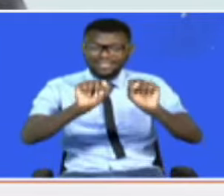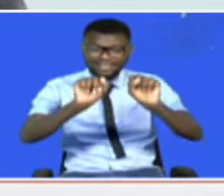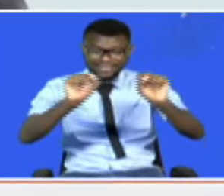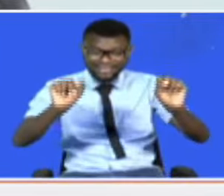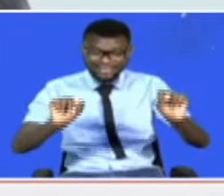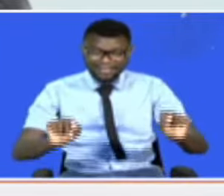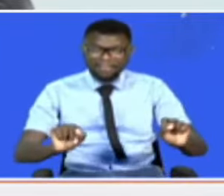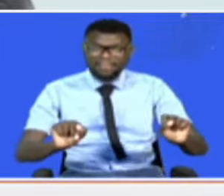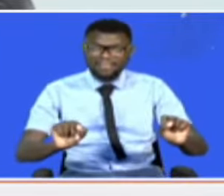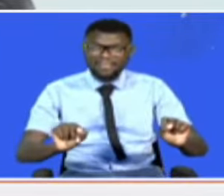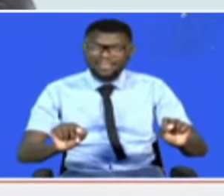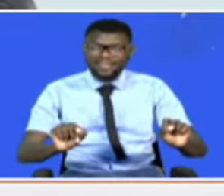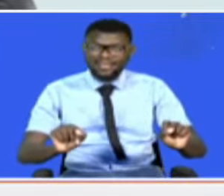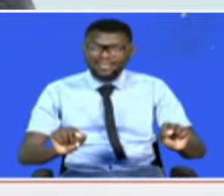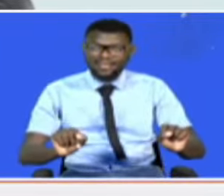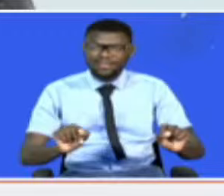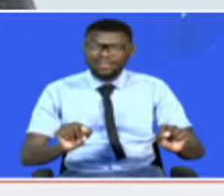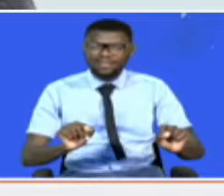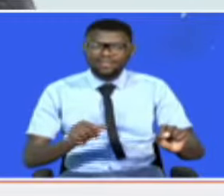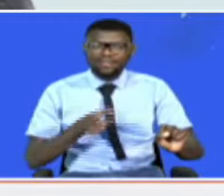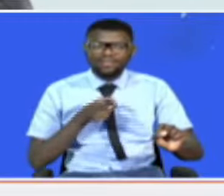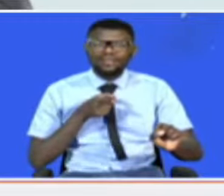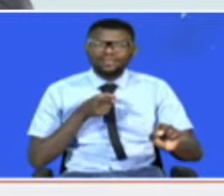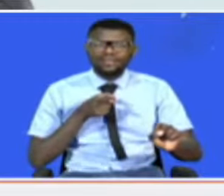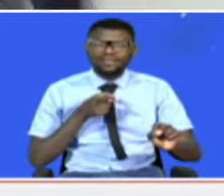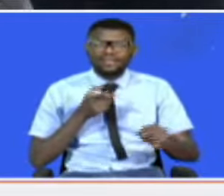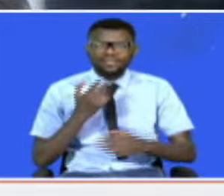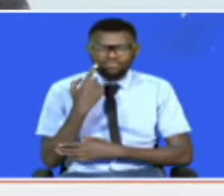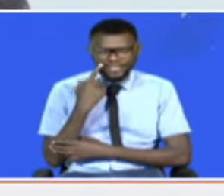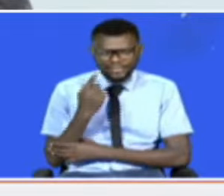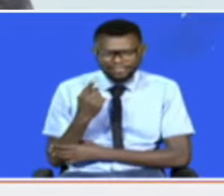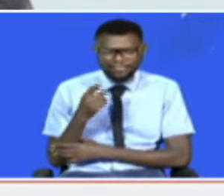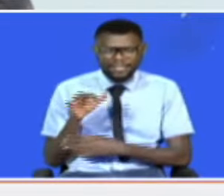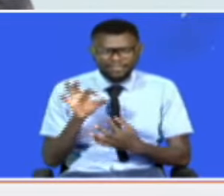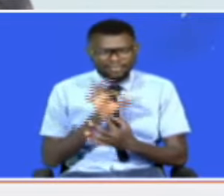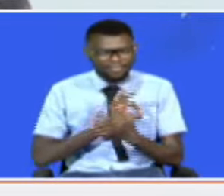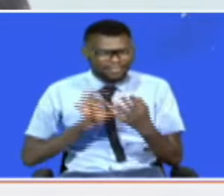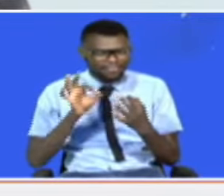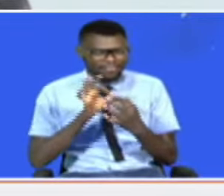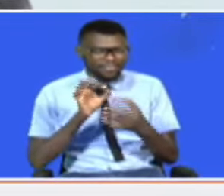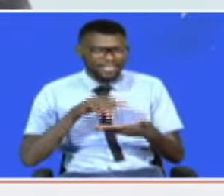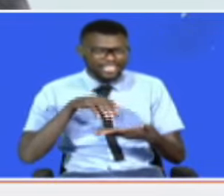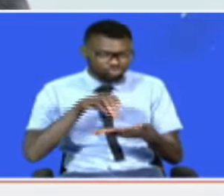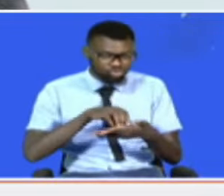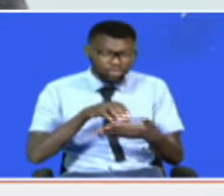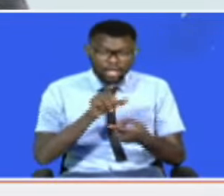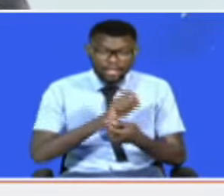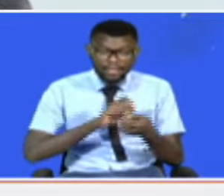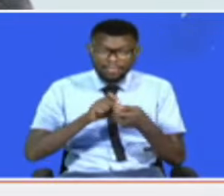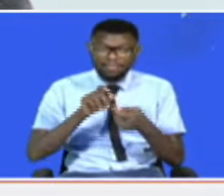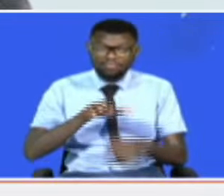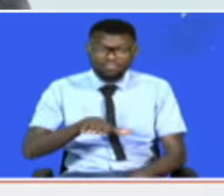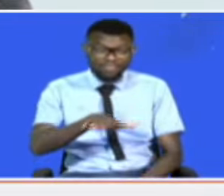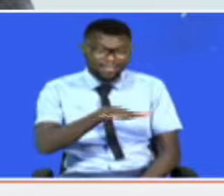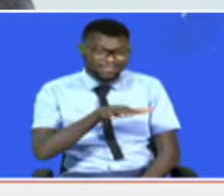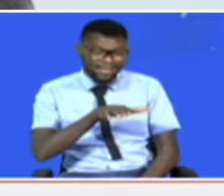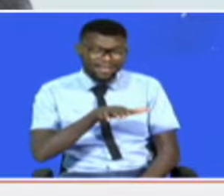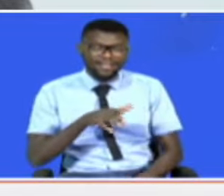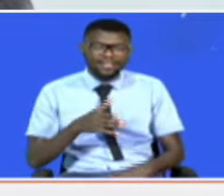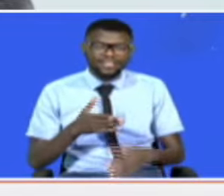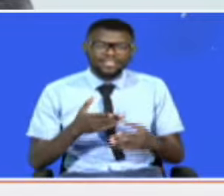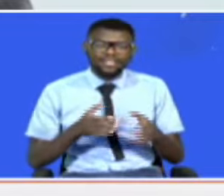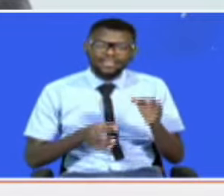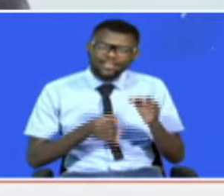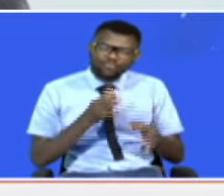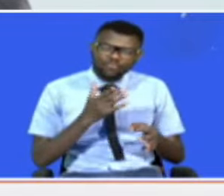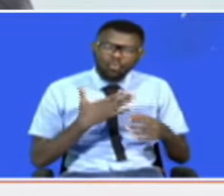automate most of the claim. Now, there might be some specific scenarios or specific areas where the claims will also